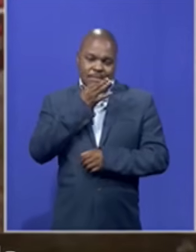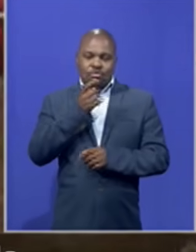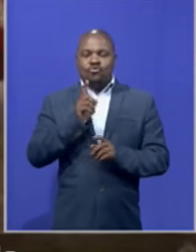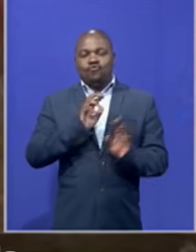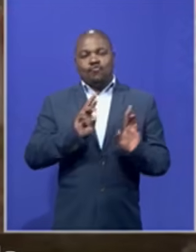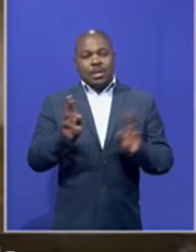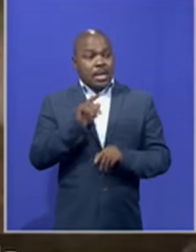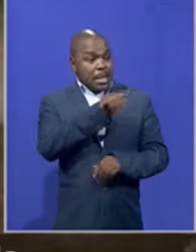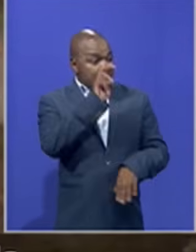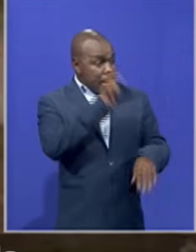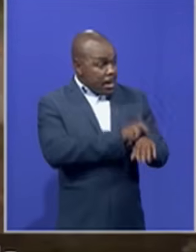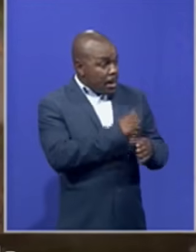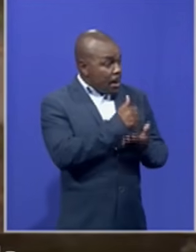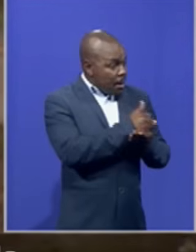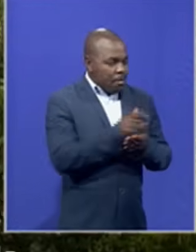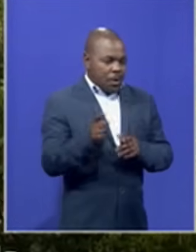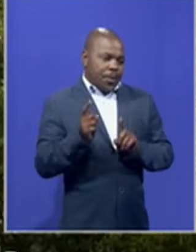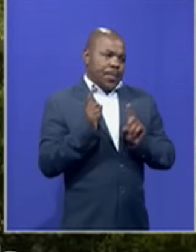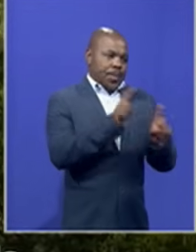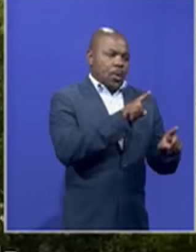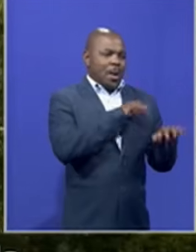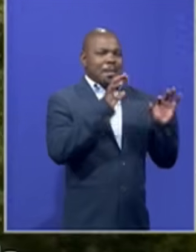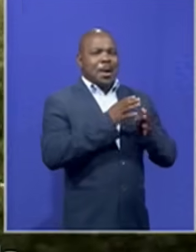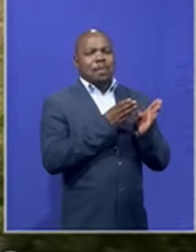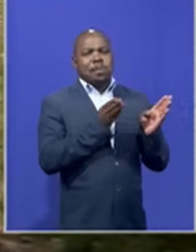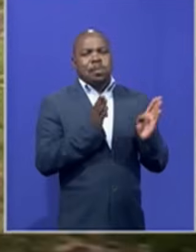moo ho hlokehang thuso nakong ena ya dipula.